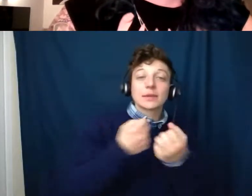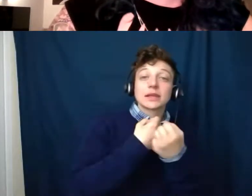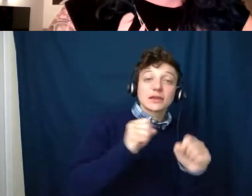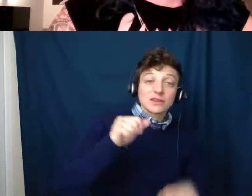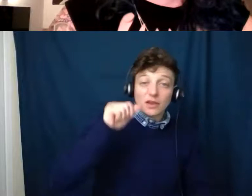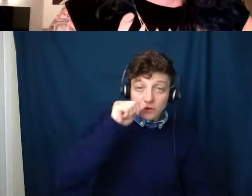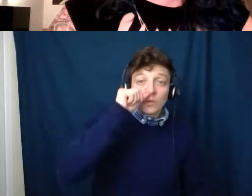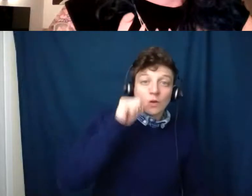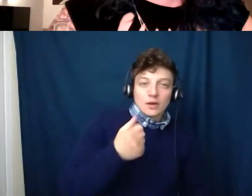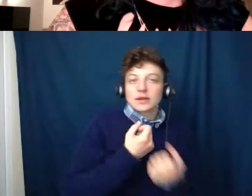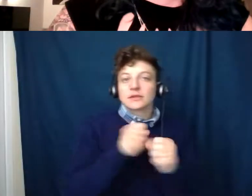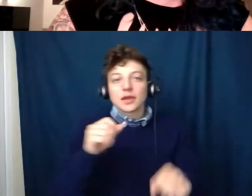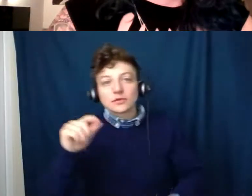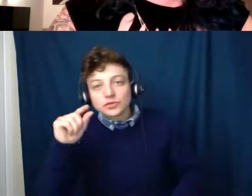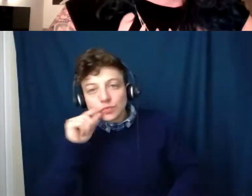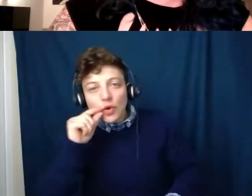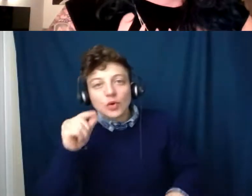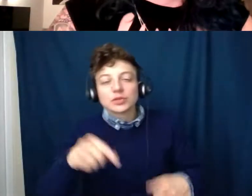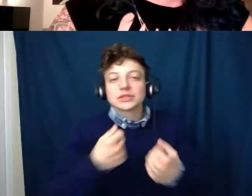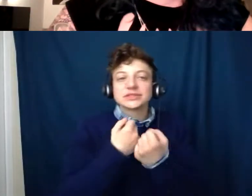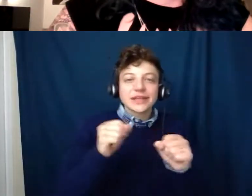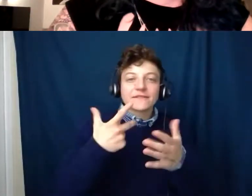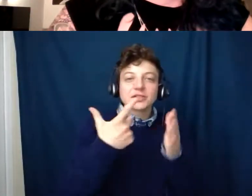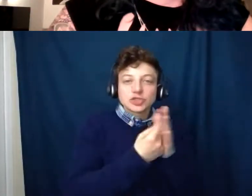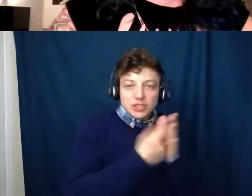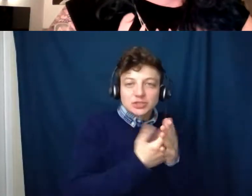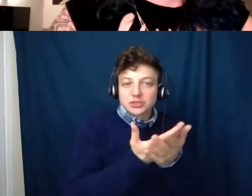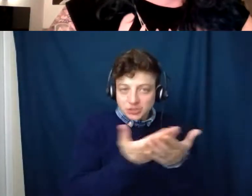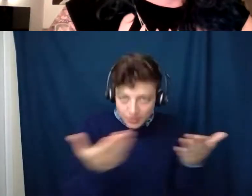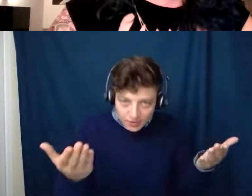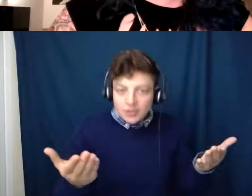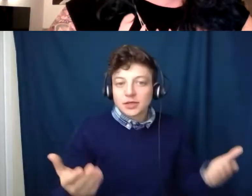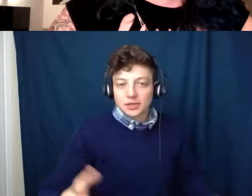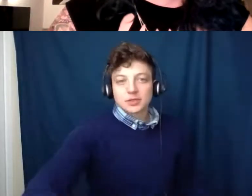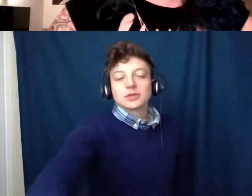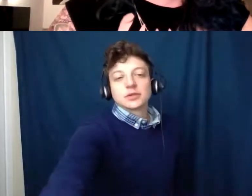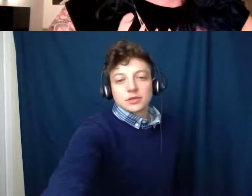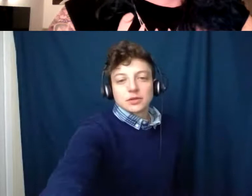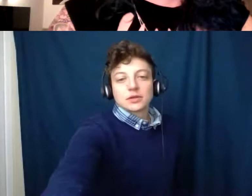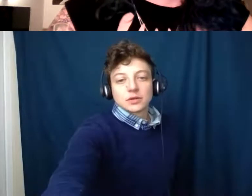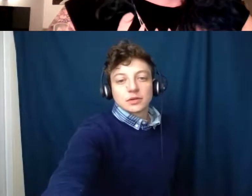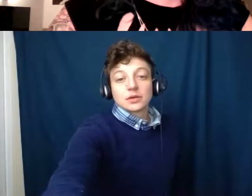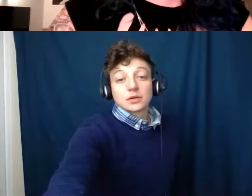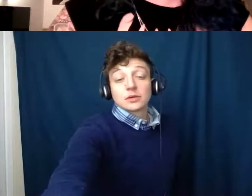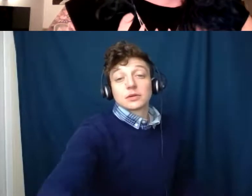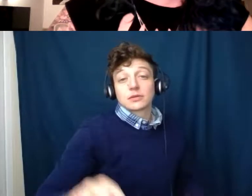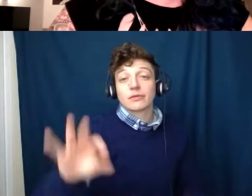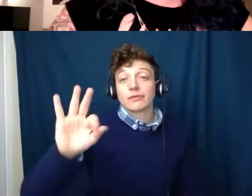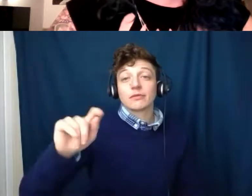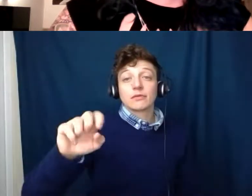injecting supplies. It can be like wound care supplies, fentanyl test strips, certainly.